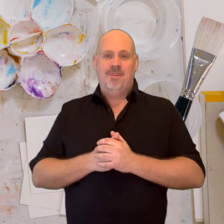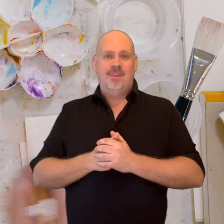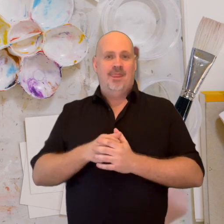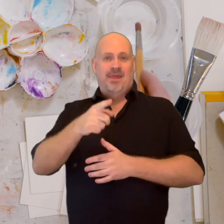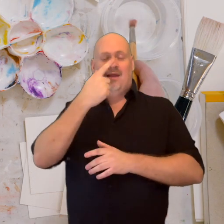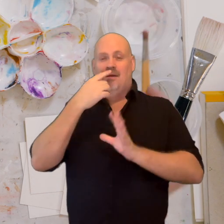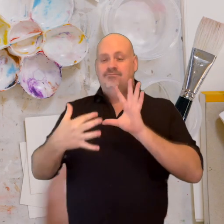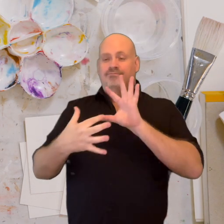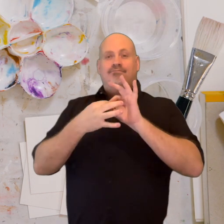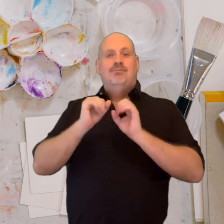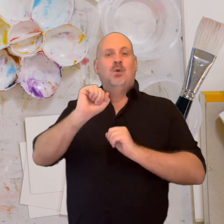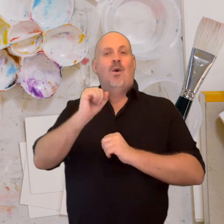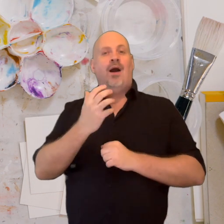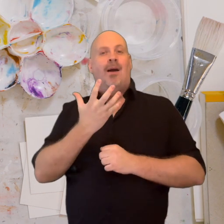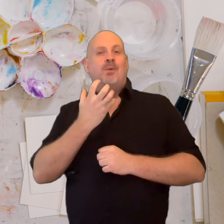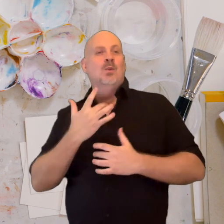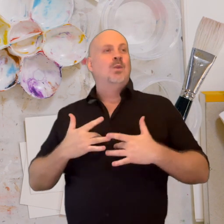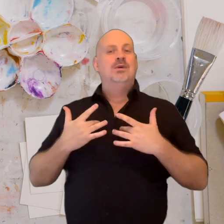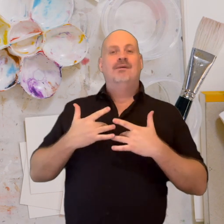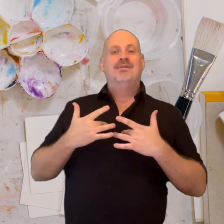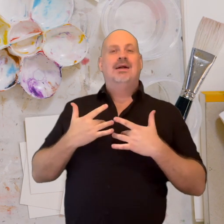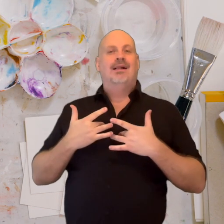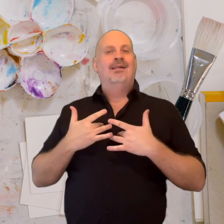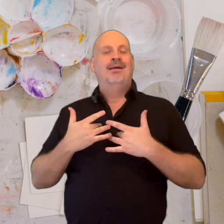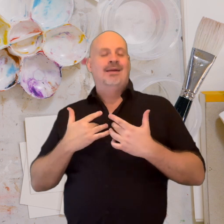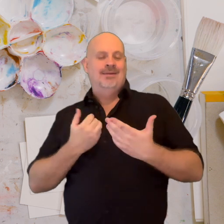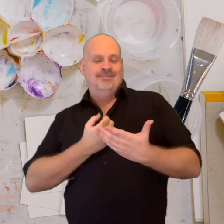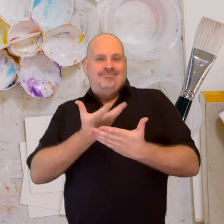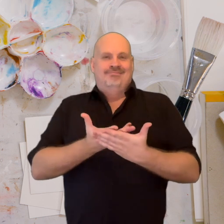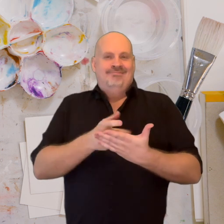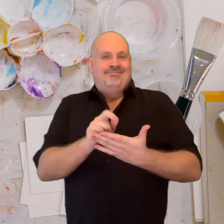tie into your mood in that regard.